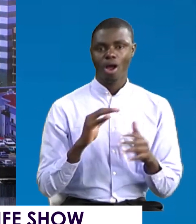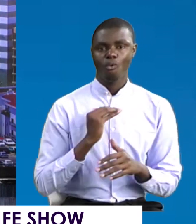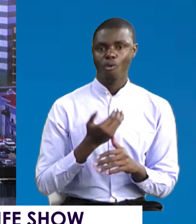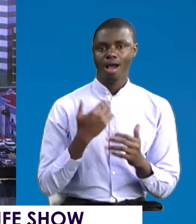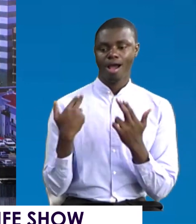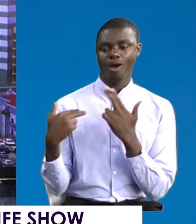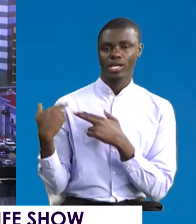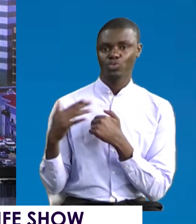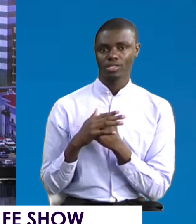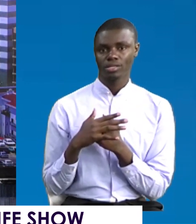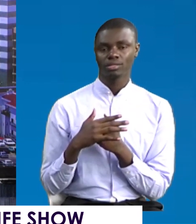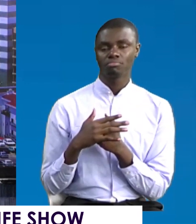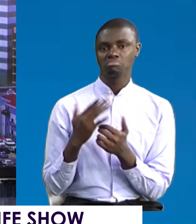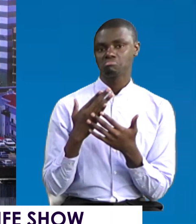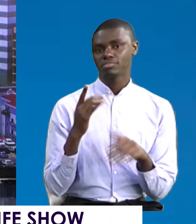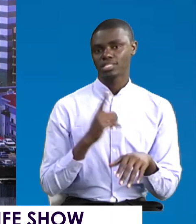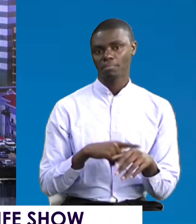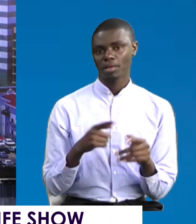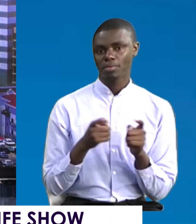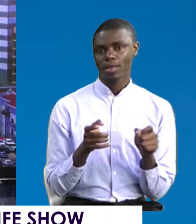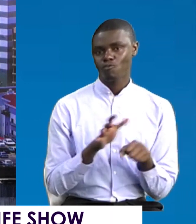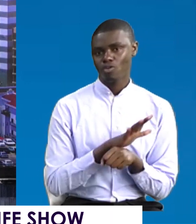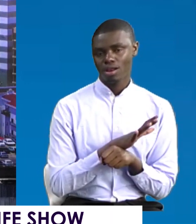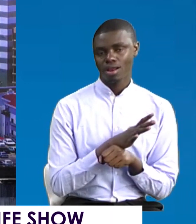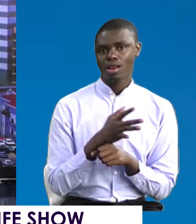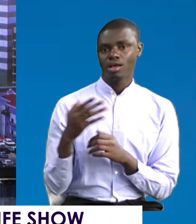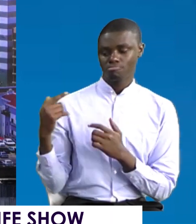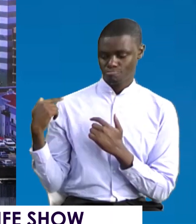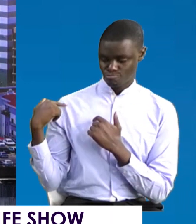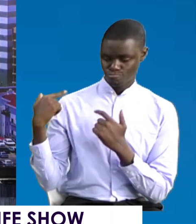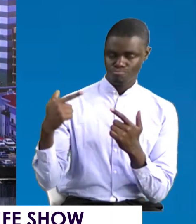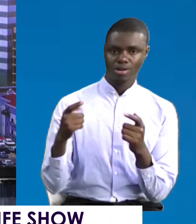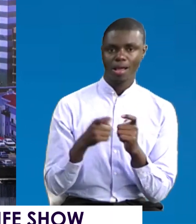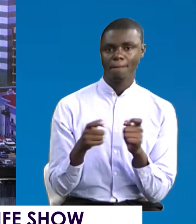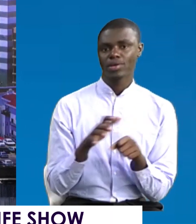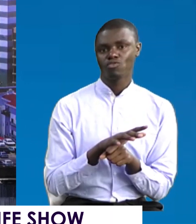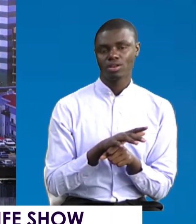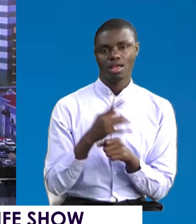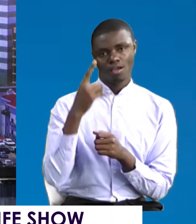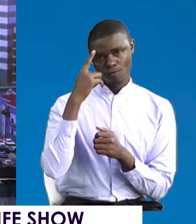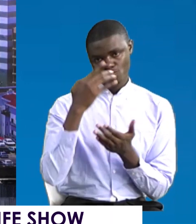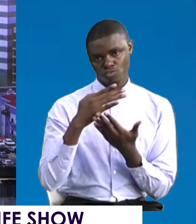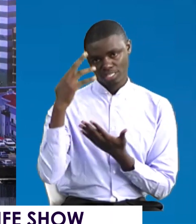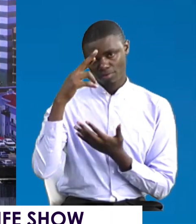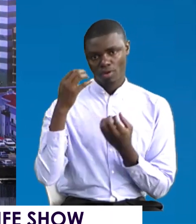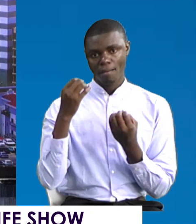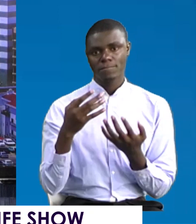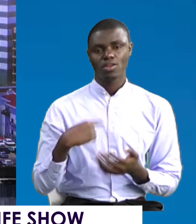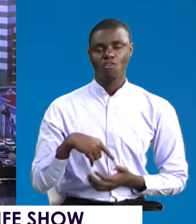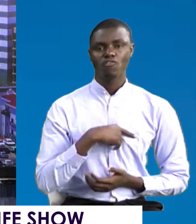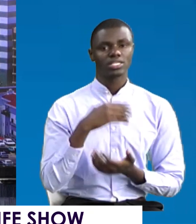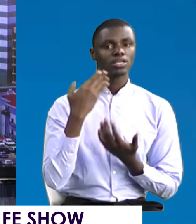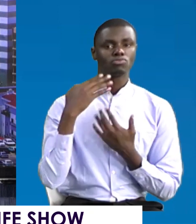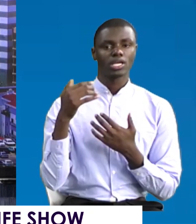history is sometimes painful, where we've been. For some reason, many of us do not